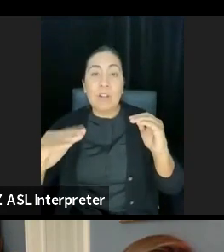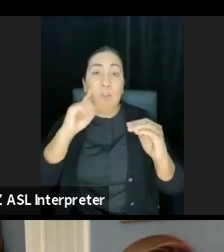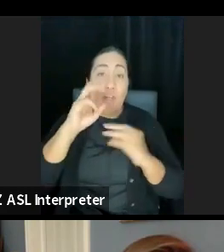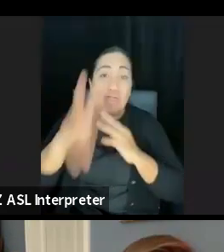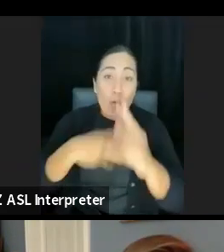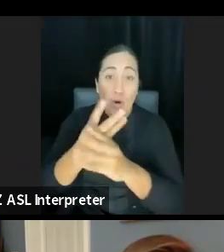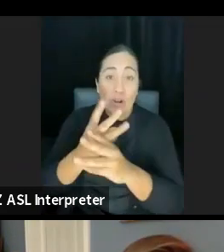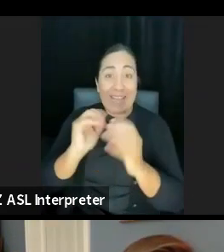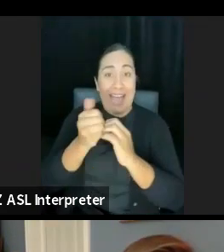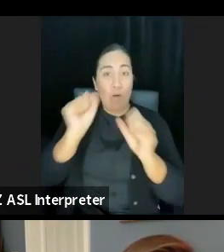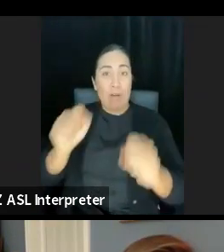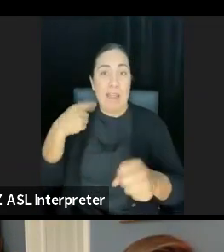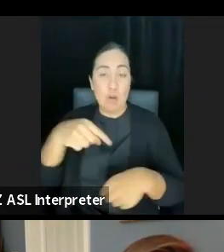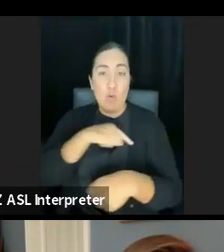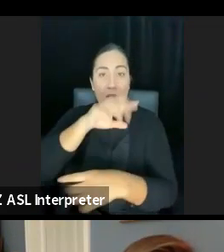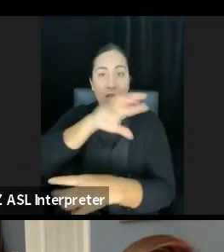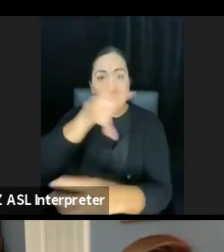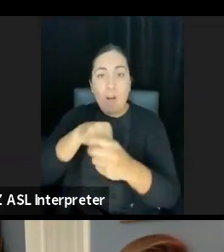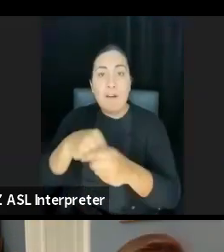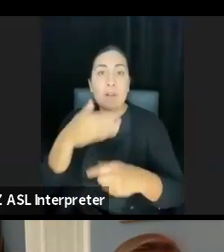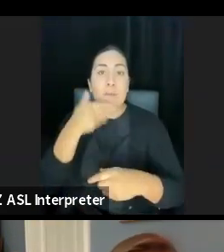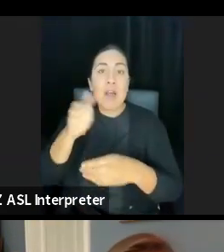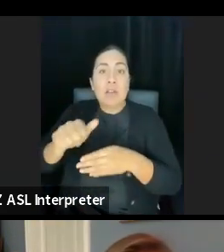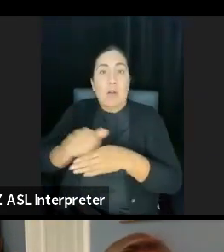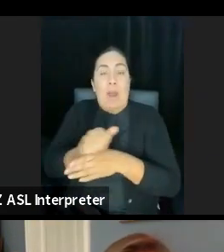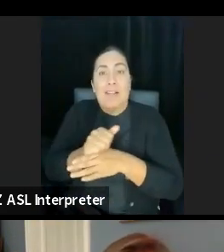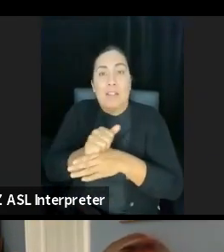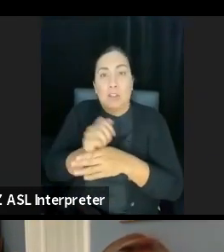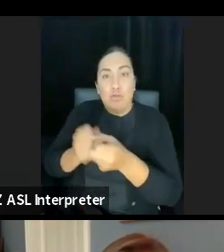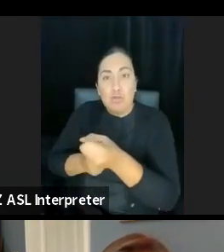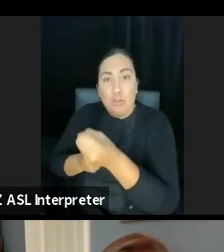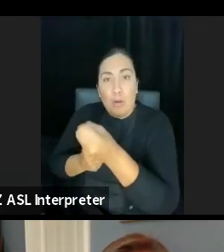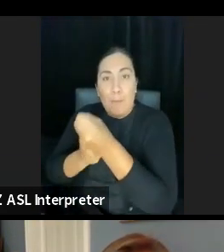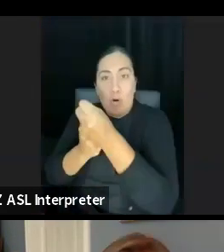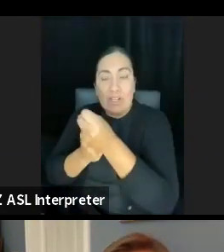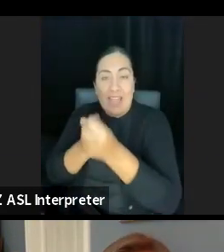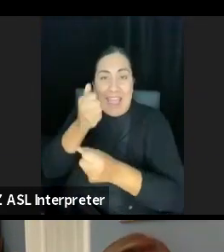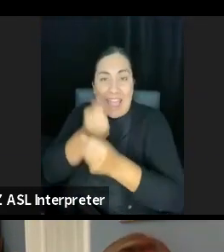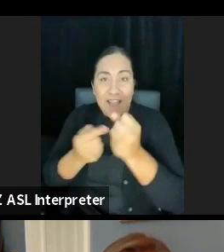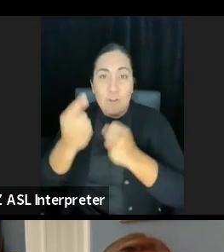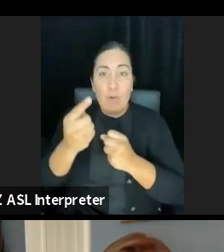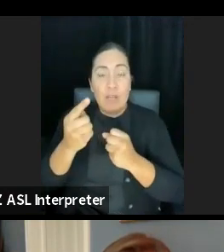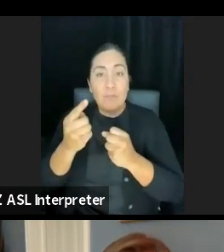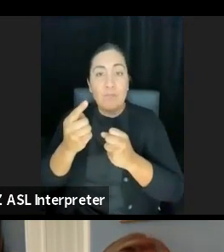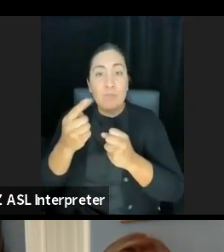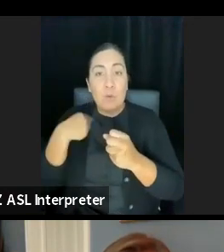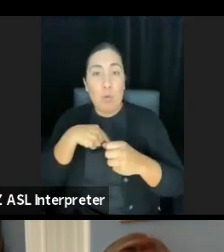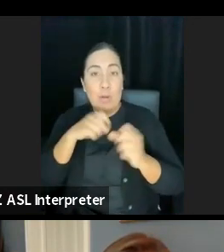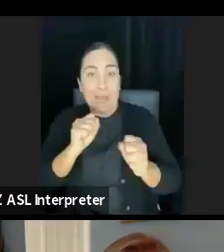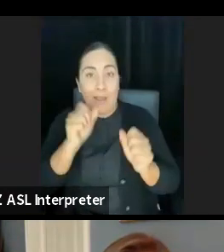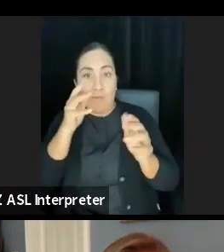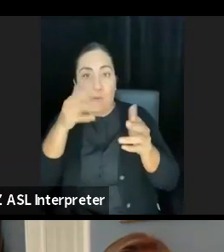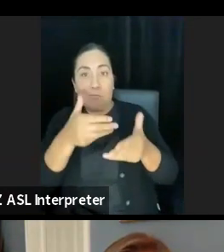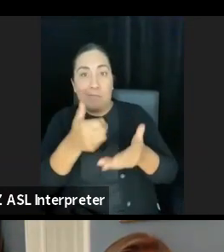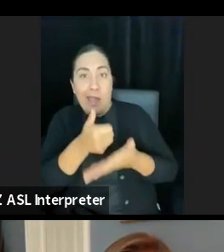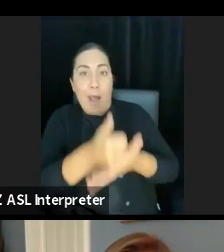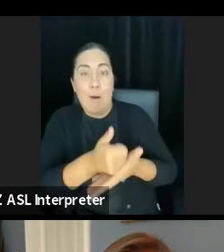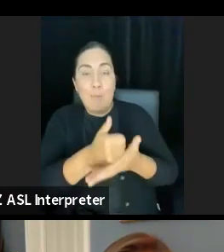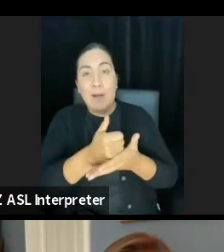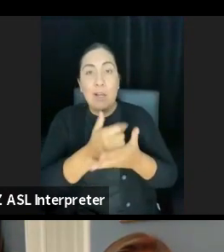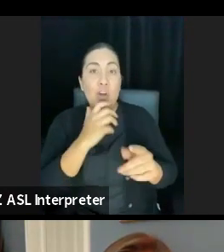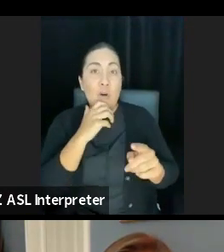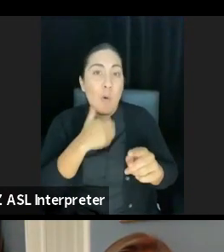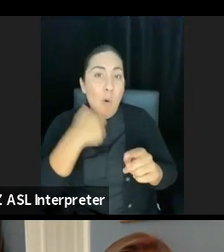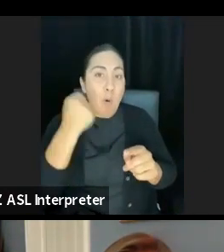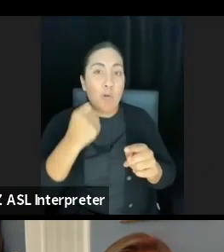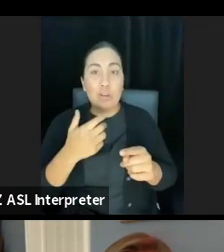support everyone, to center the vulnerable, the elderly, the people who are immunocompromised? Is such a